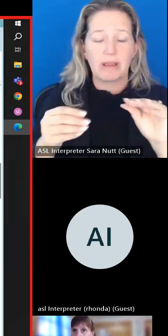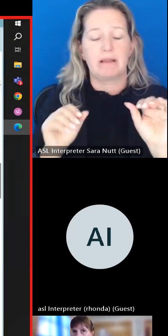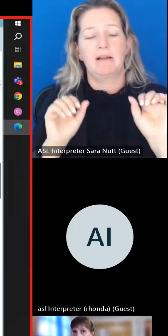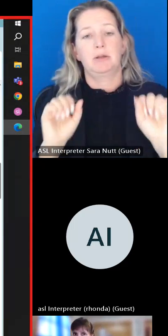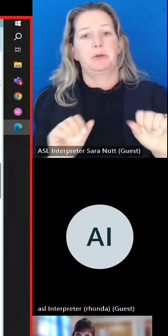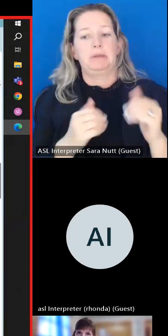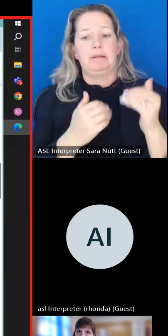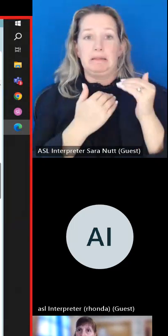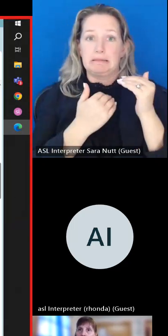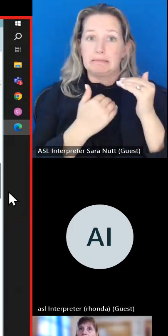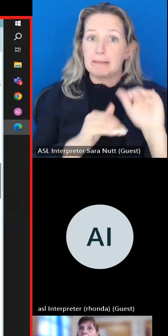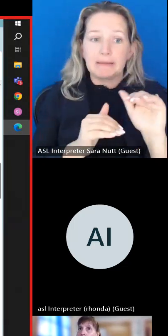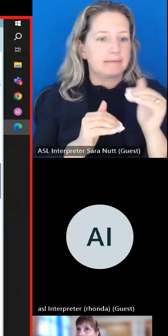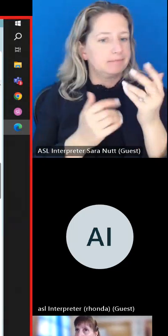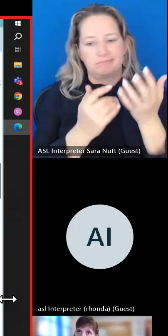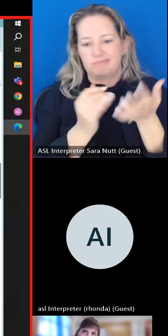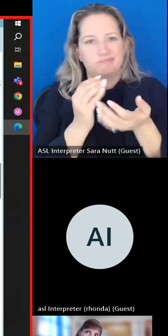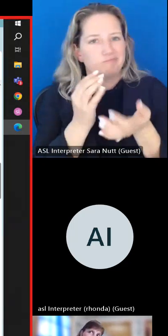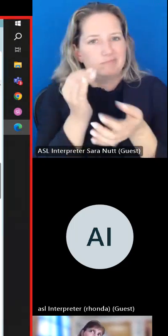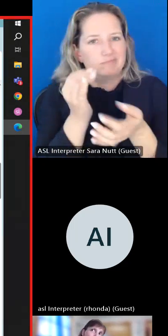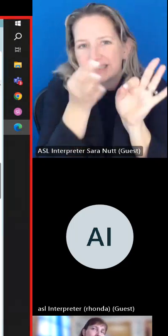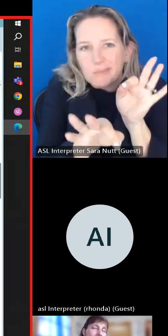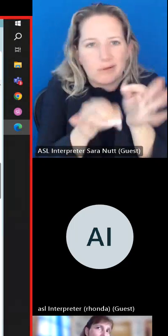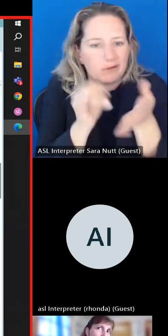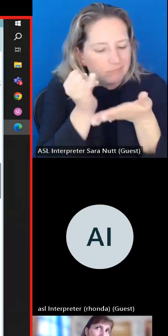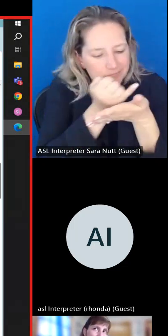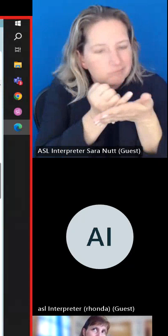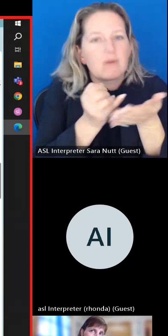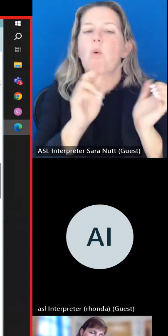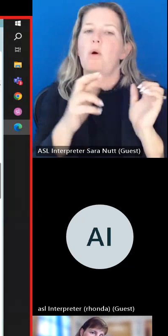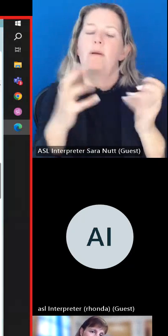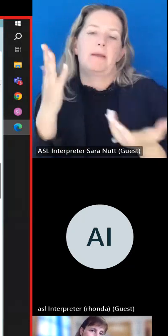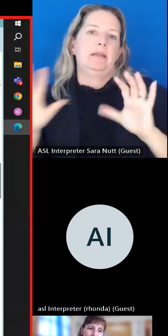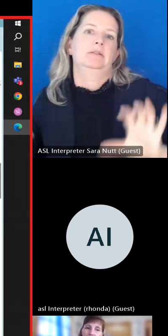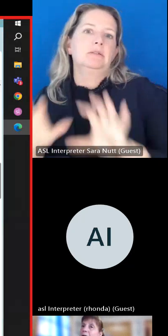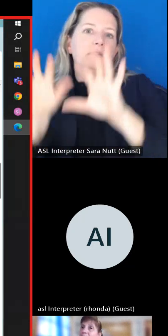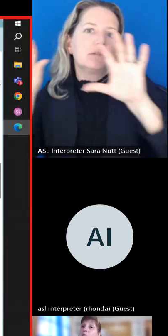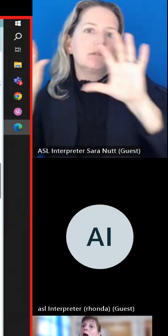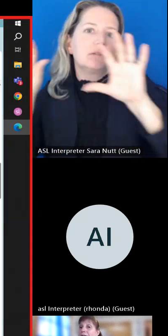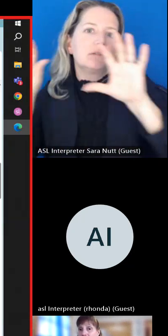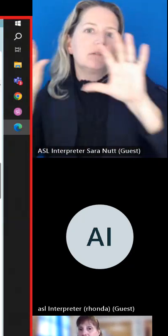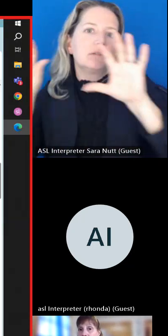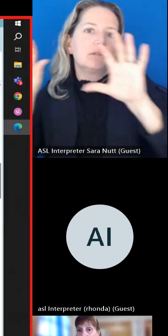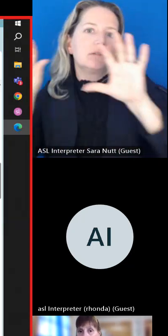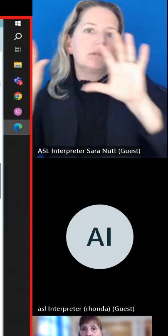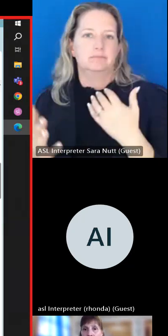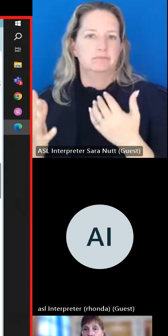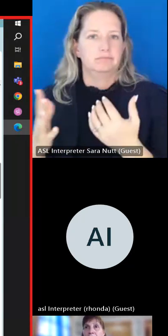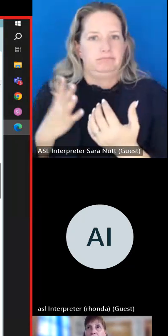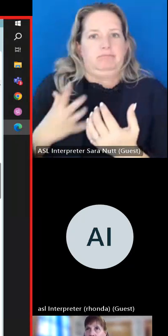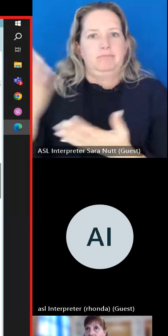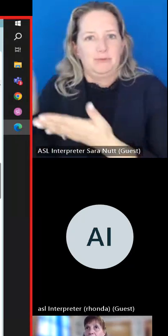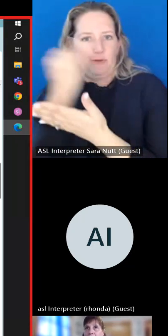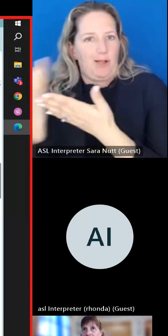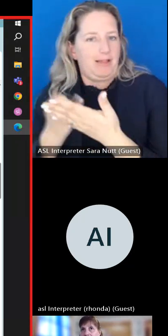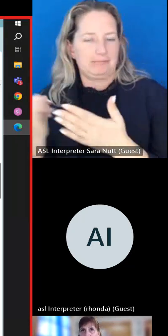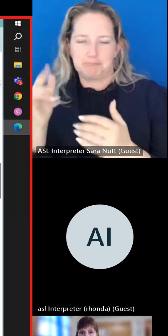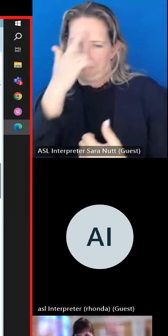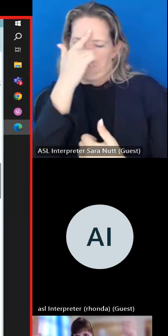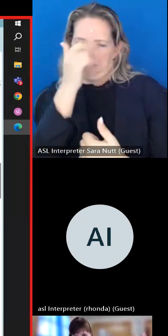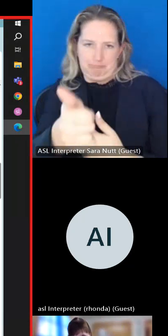as you choose. You might also hear sketching referred to as wireframing when you're talking